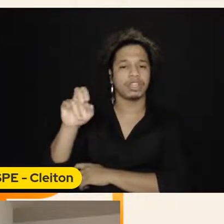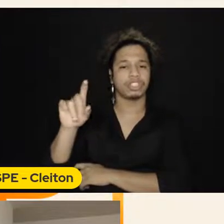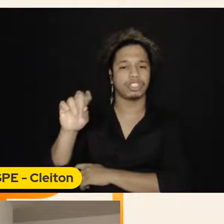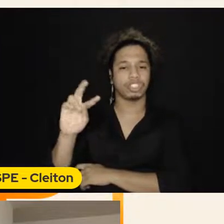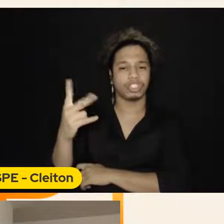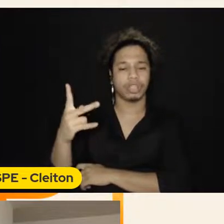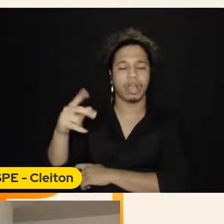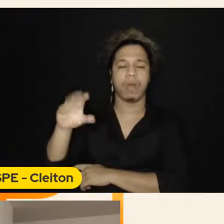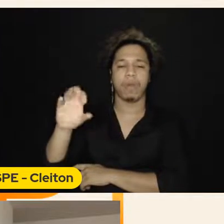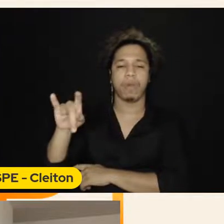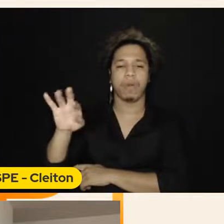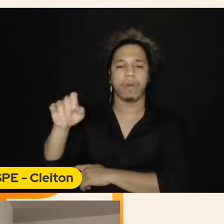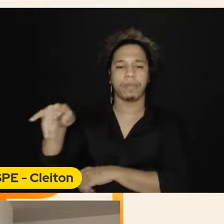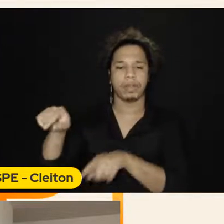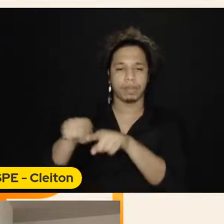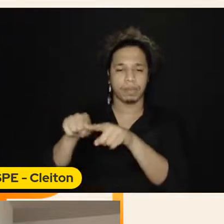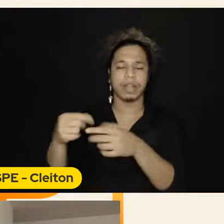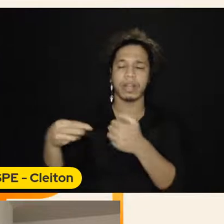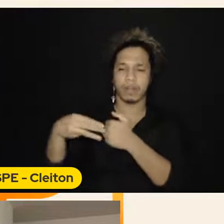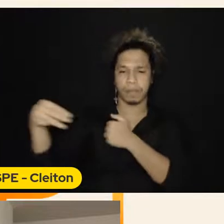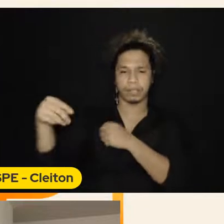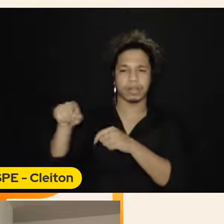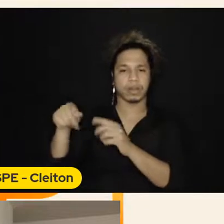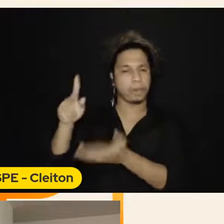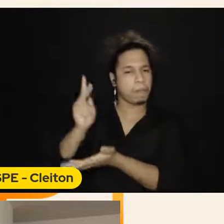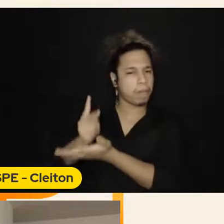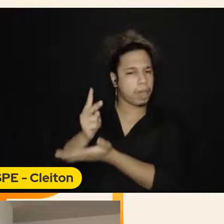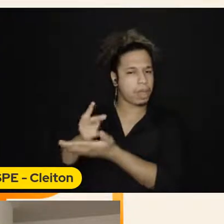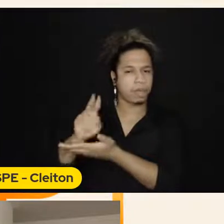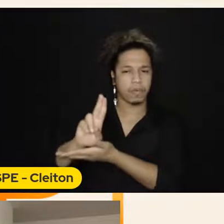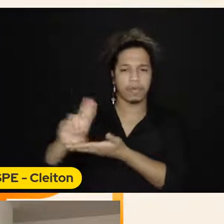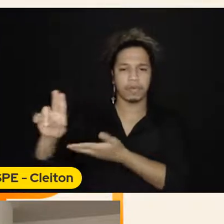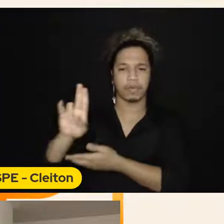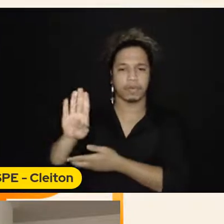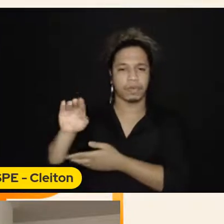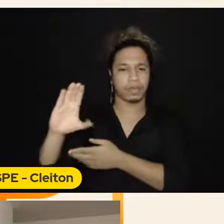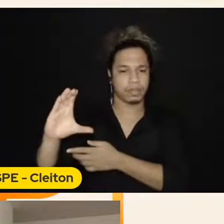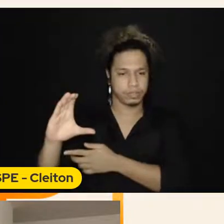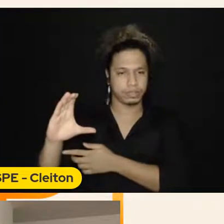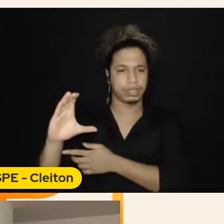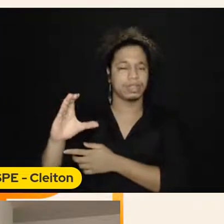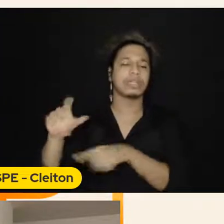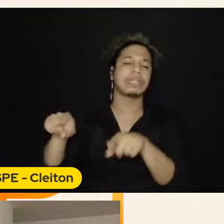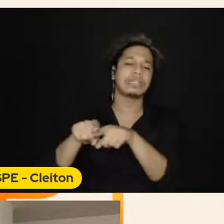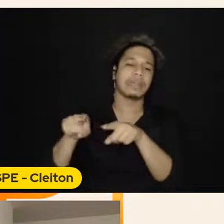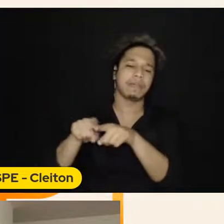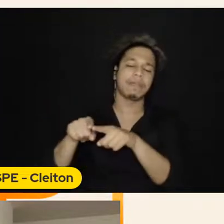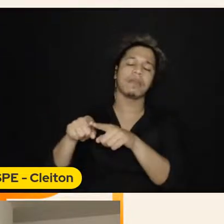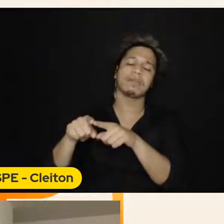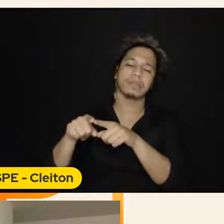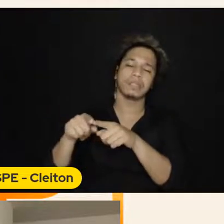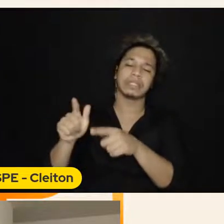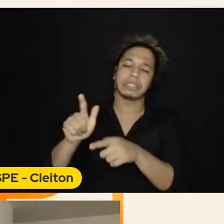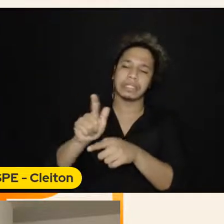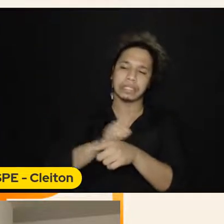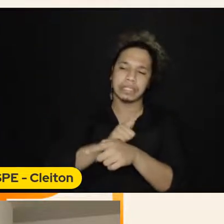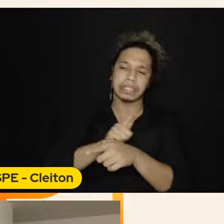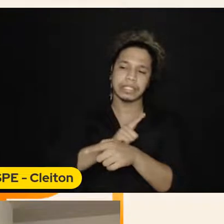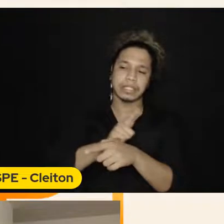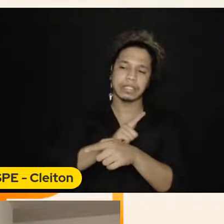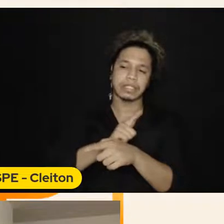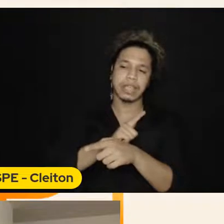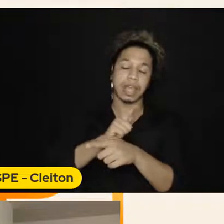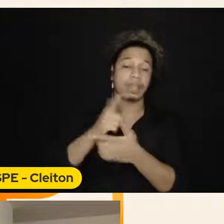Arts in Literacy Education and a Bachelor of Arts in English Language and Literature at Federal University